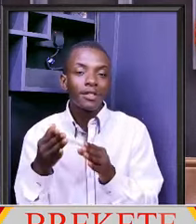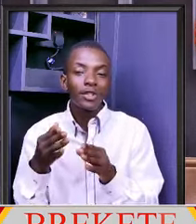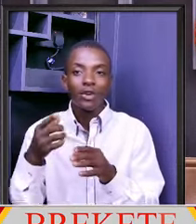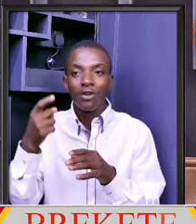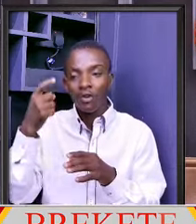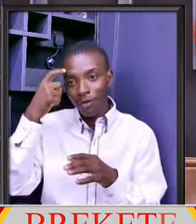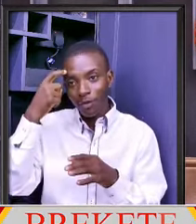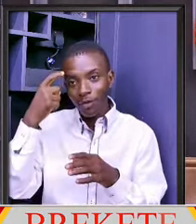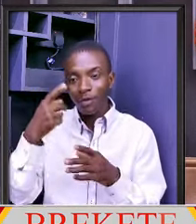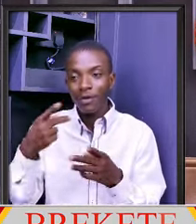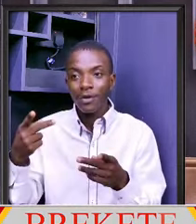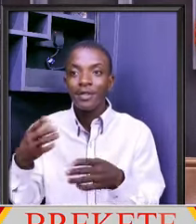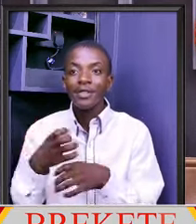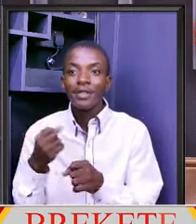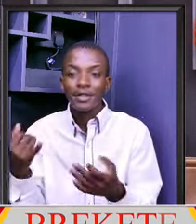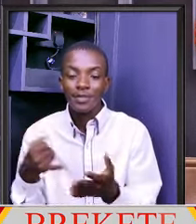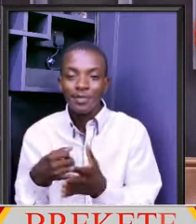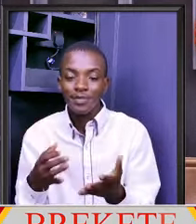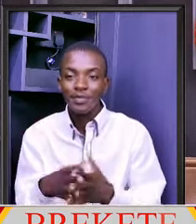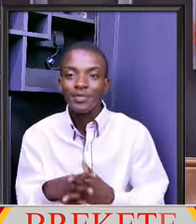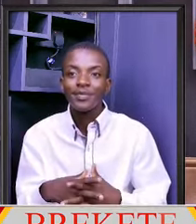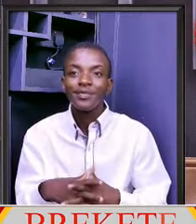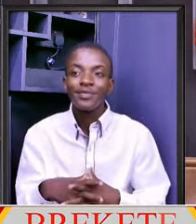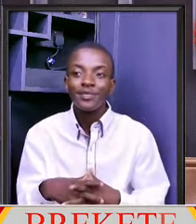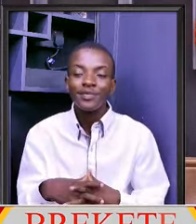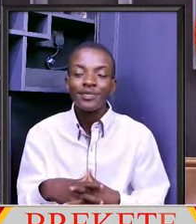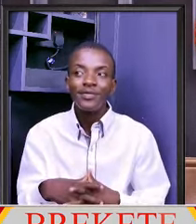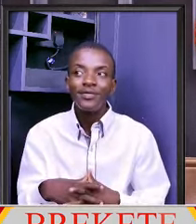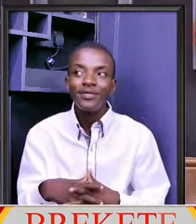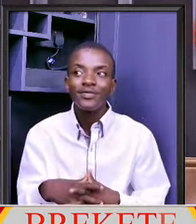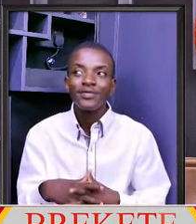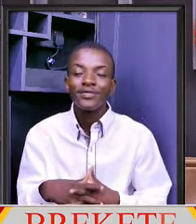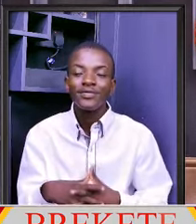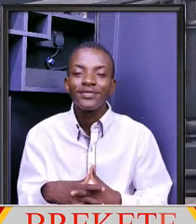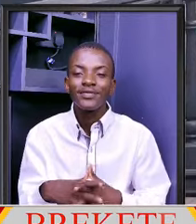directly, now government get. Na government. Thank you very much. Yes. Let's appreciate.